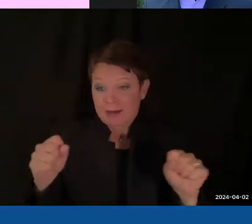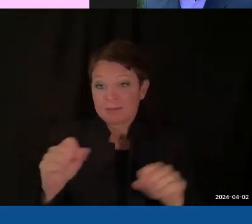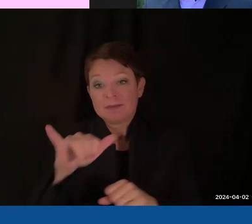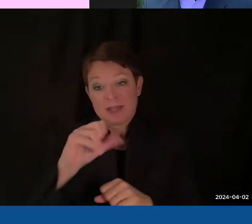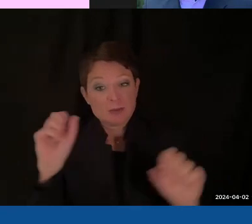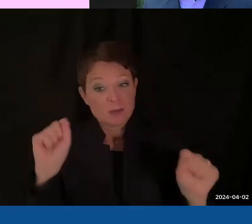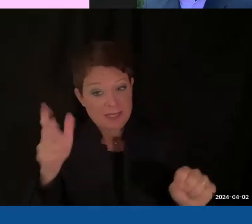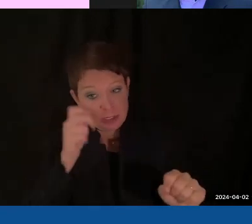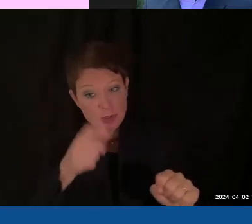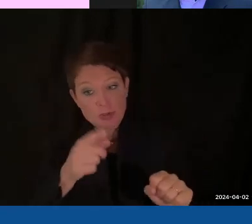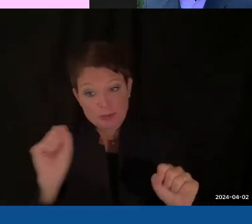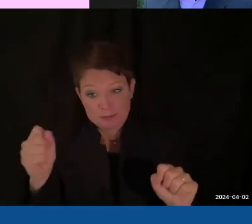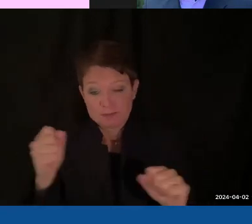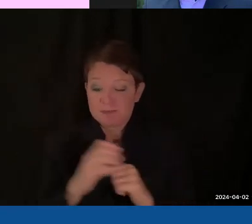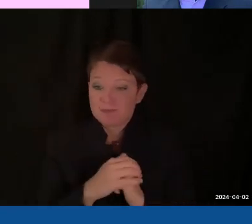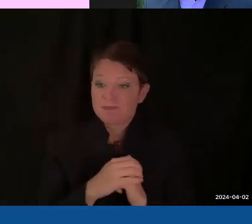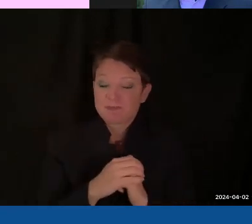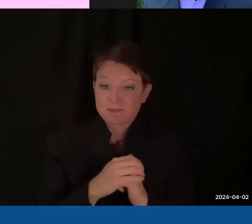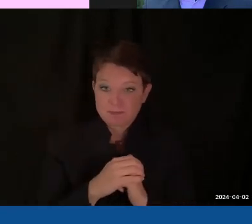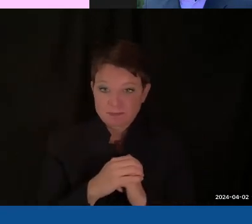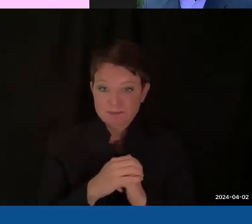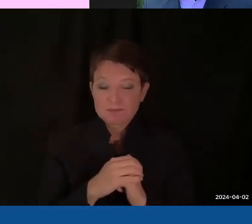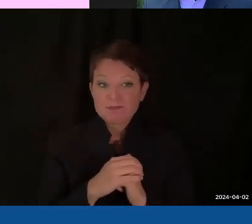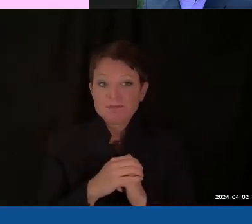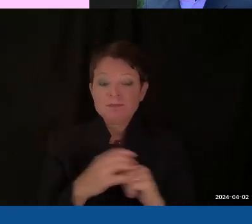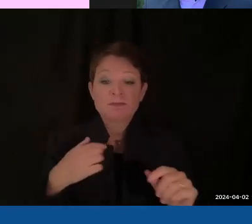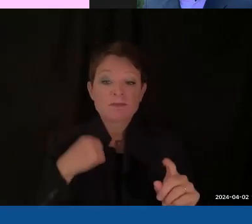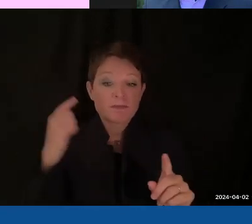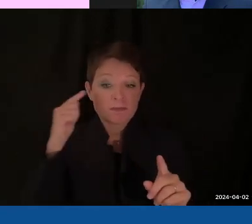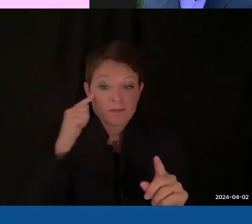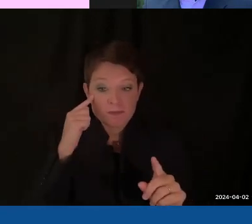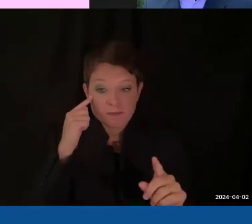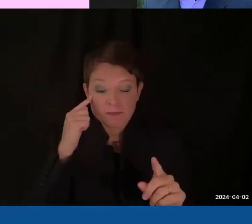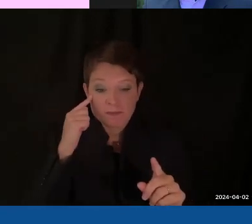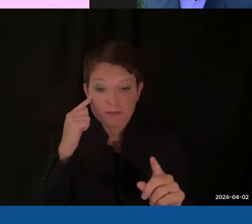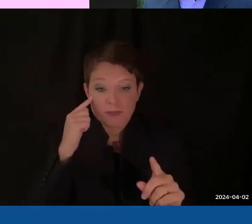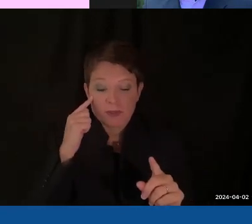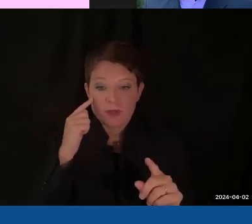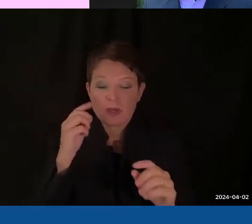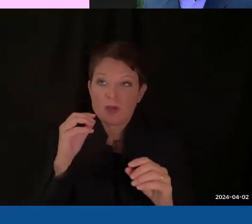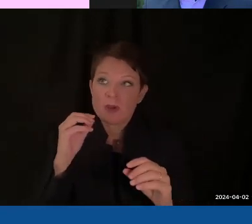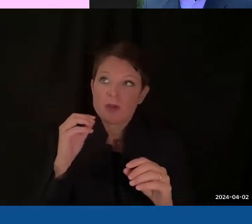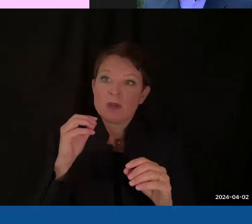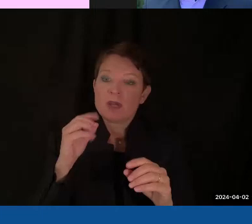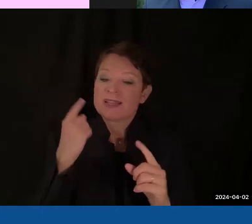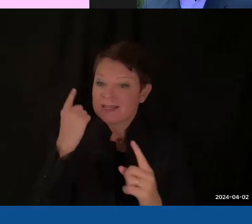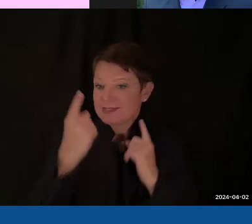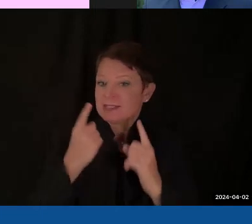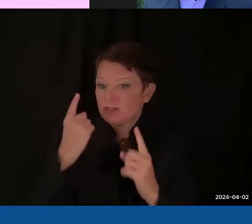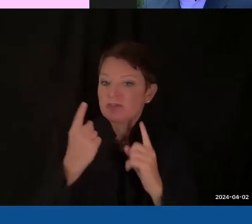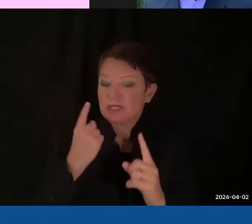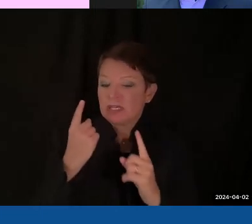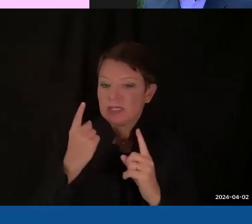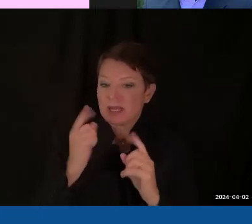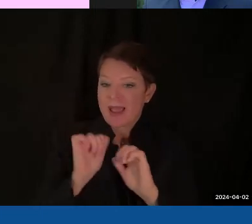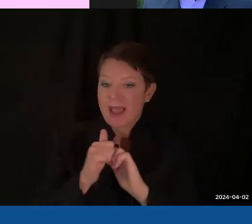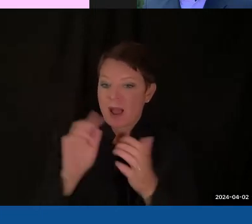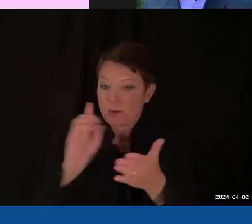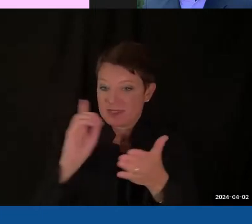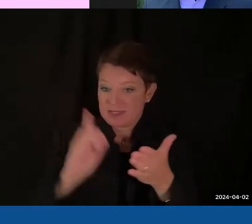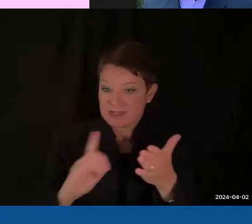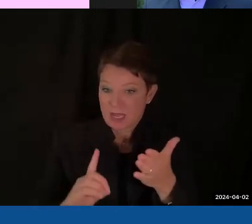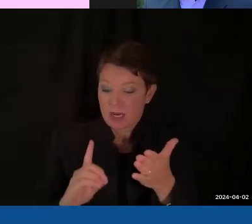Yes. Okay. I think, within reason, considering how